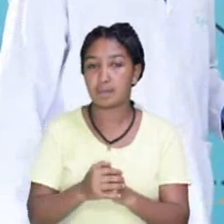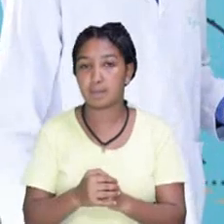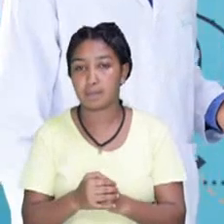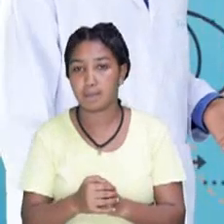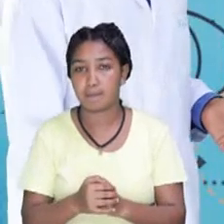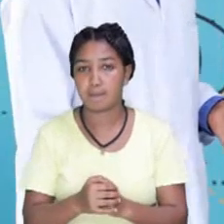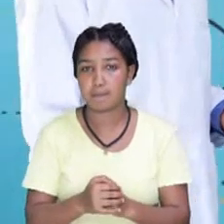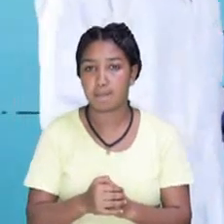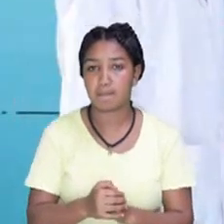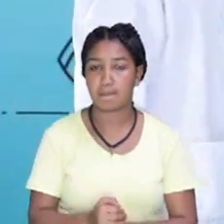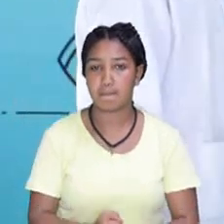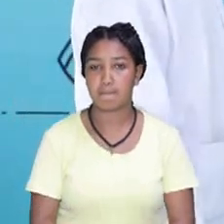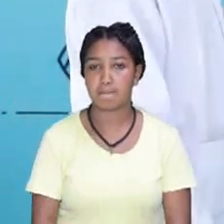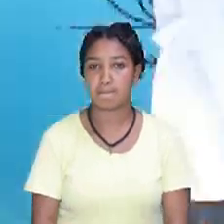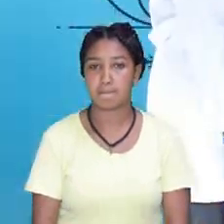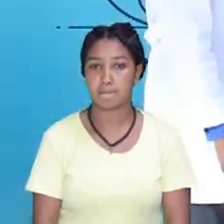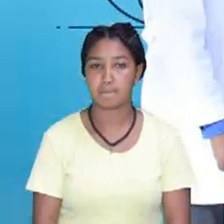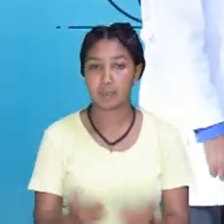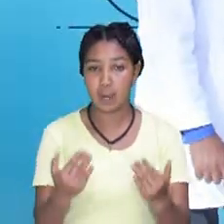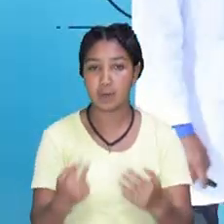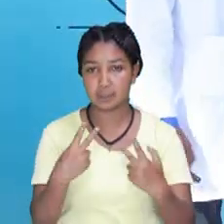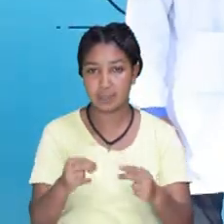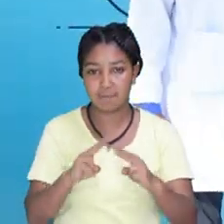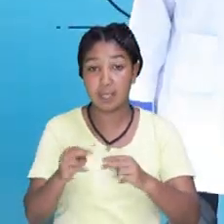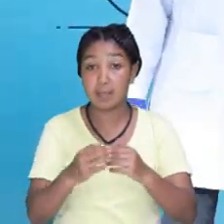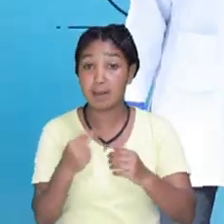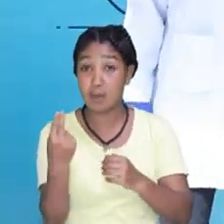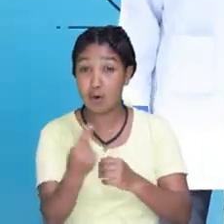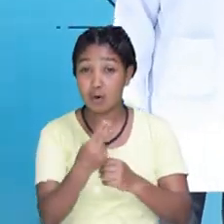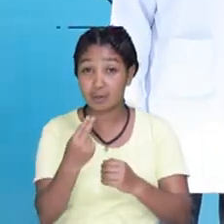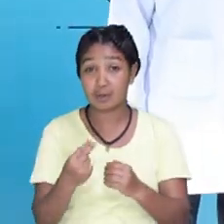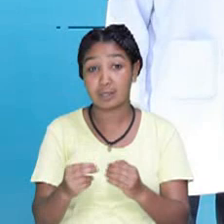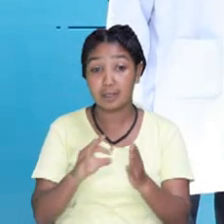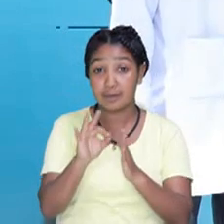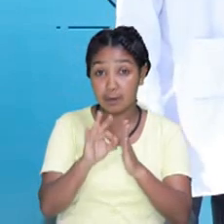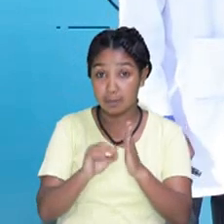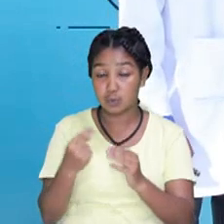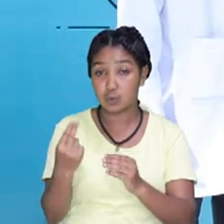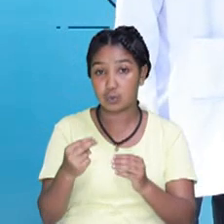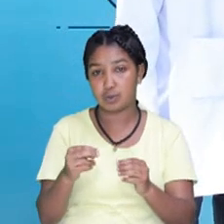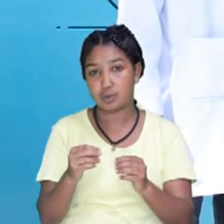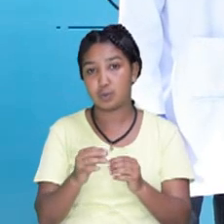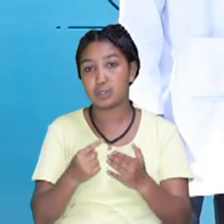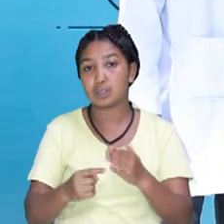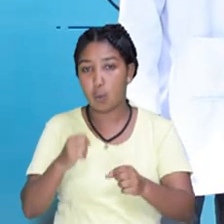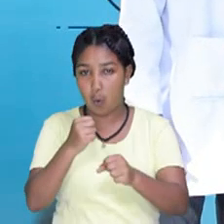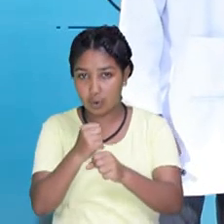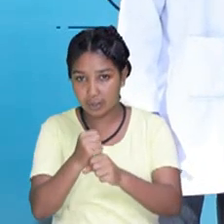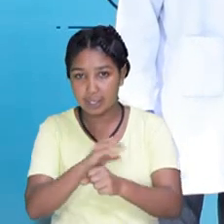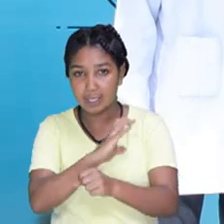perform work. Now let's see a very important theorem in this unit, which is known as